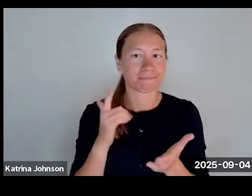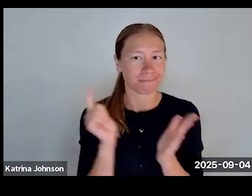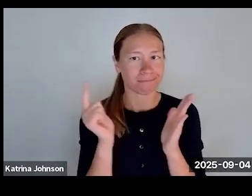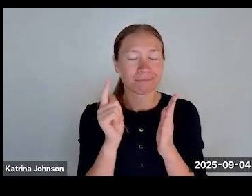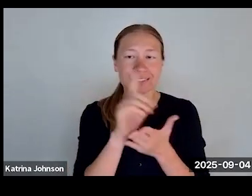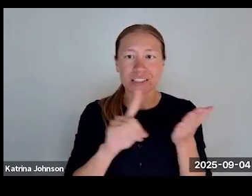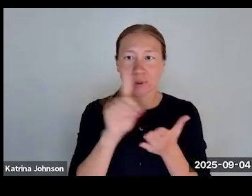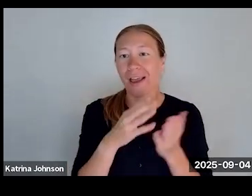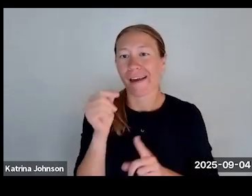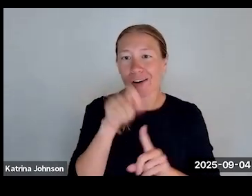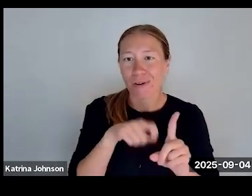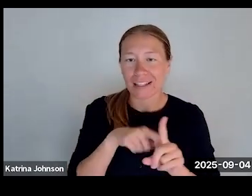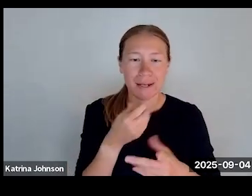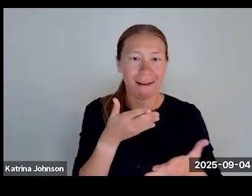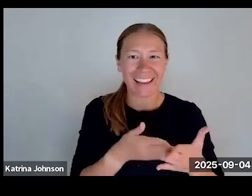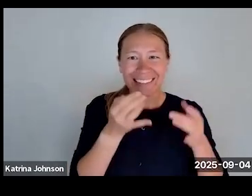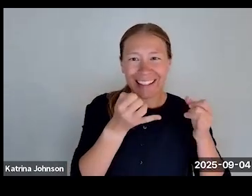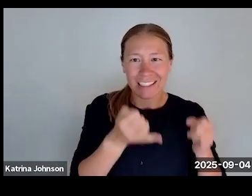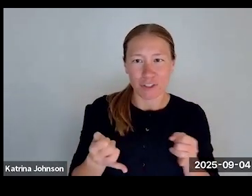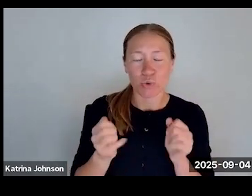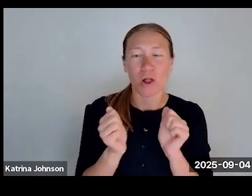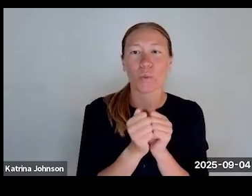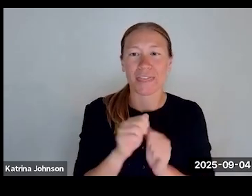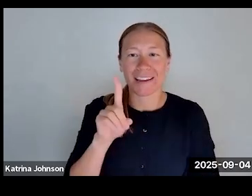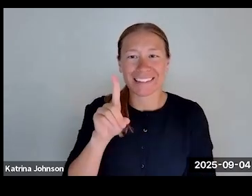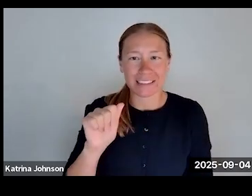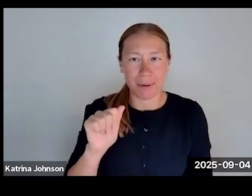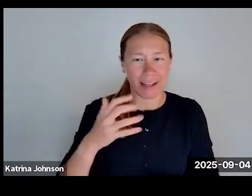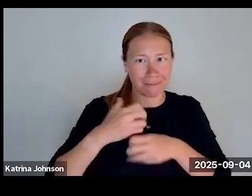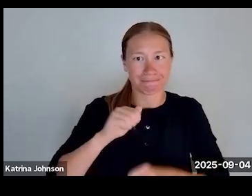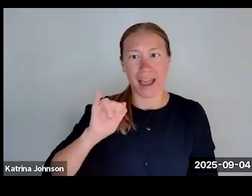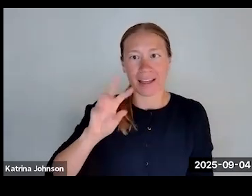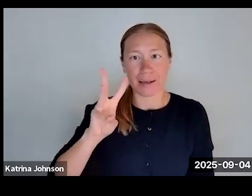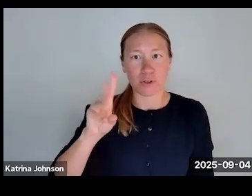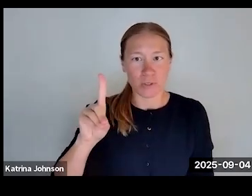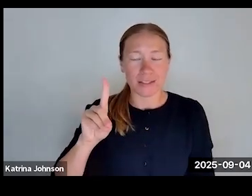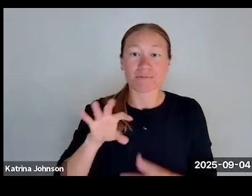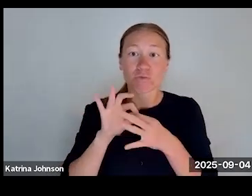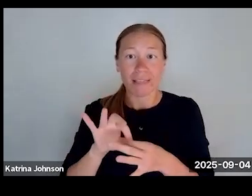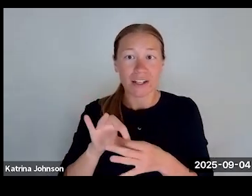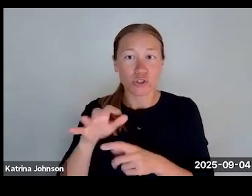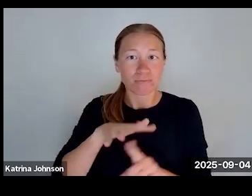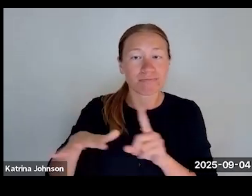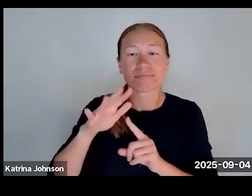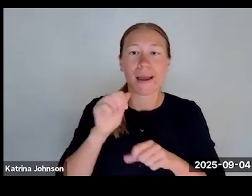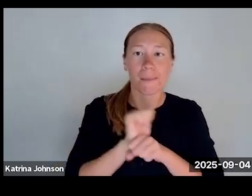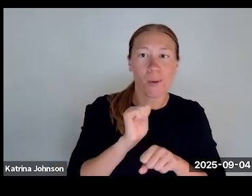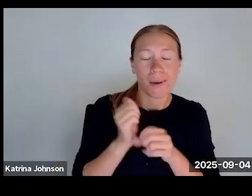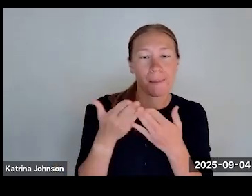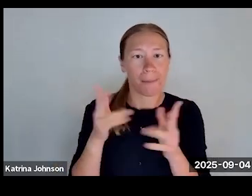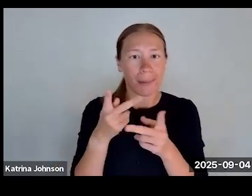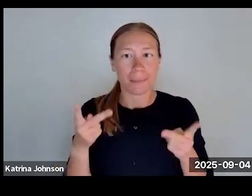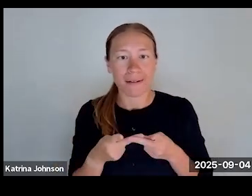harassment against an individual with a disability, or IWD, in employment, public places,